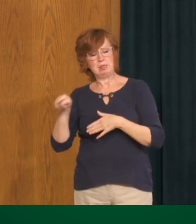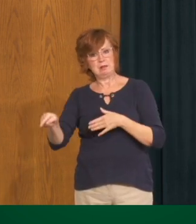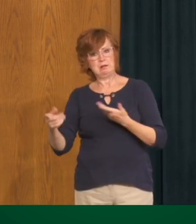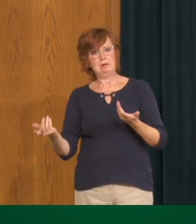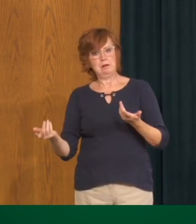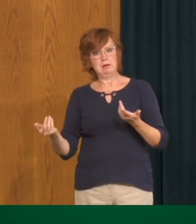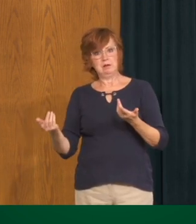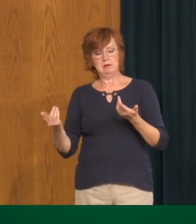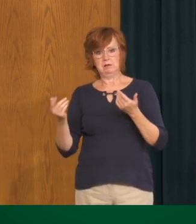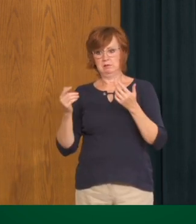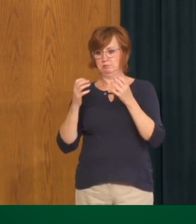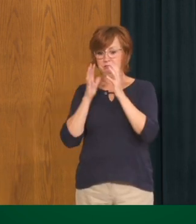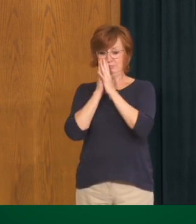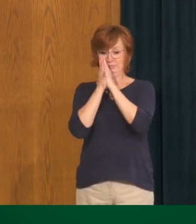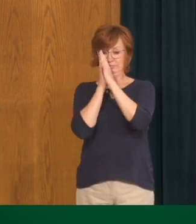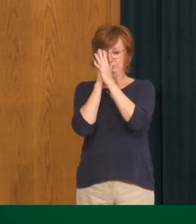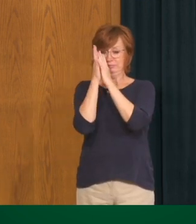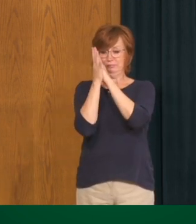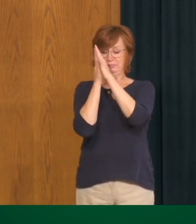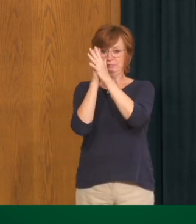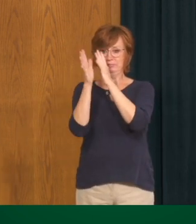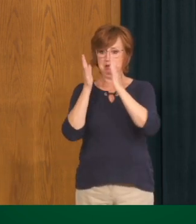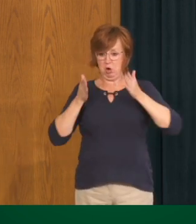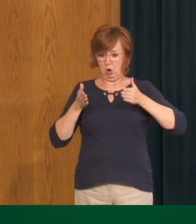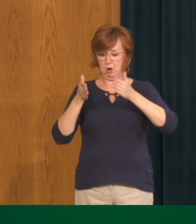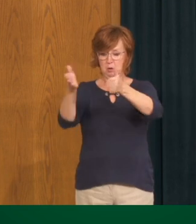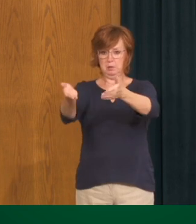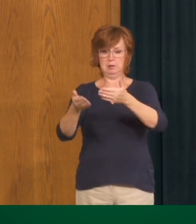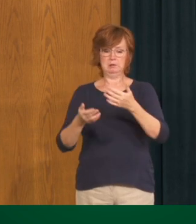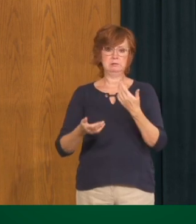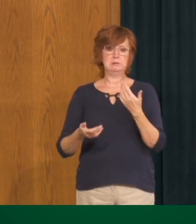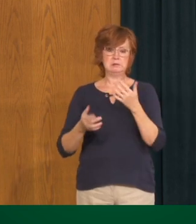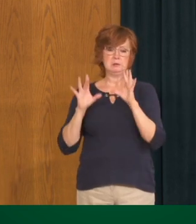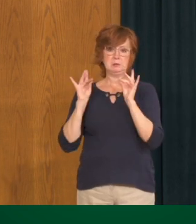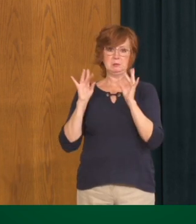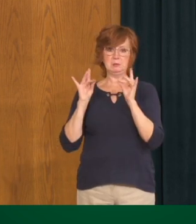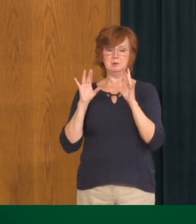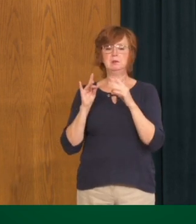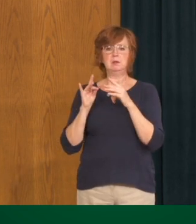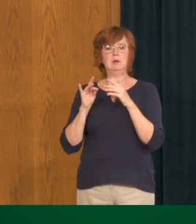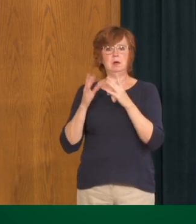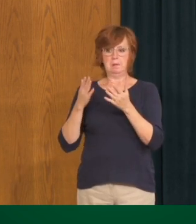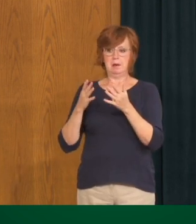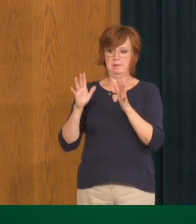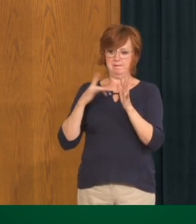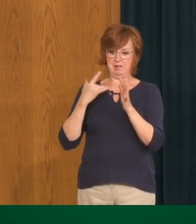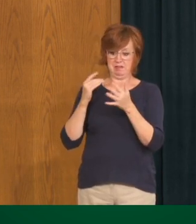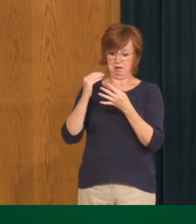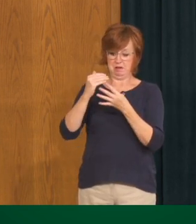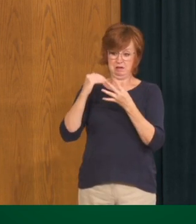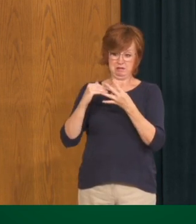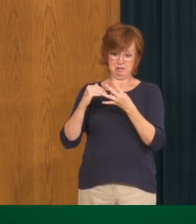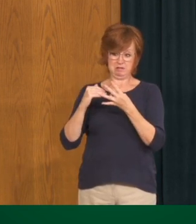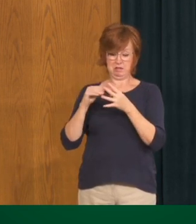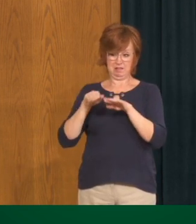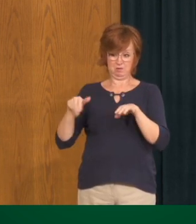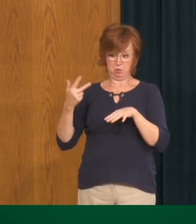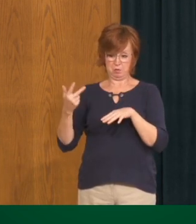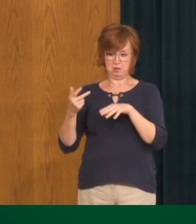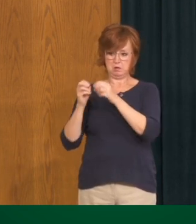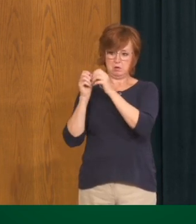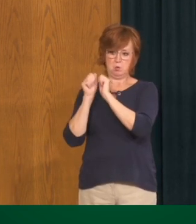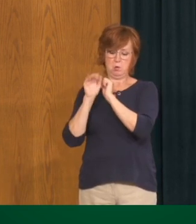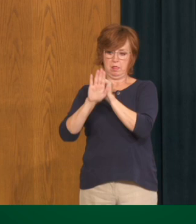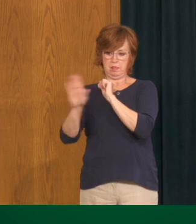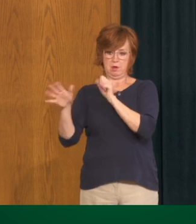as safe a manner as possible. And once things settle down, obviously they can recalibrate in consultation with the local medical officer of health. It's